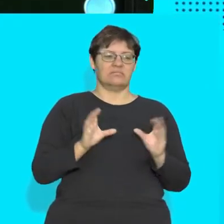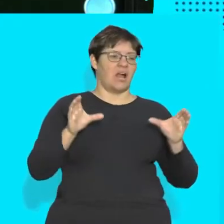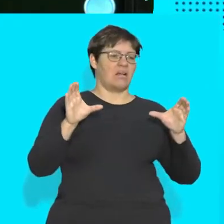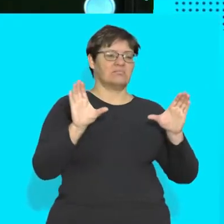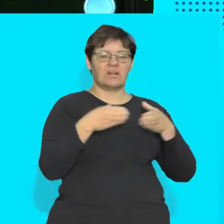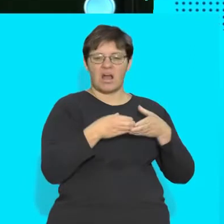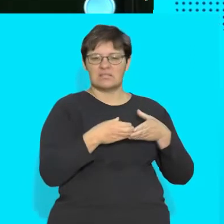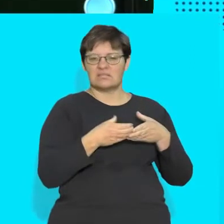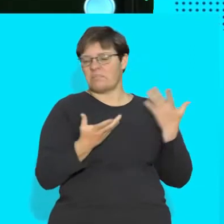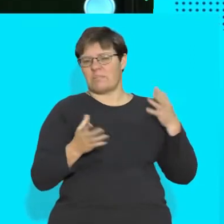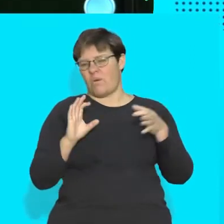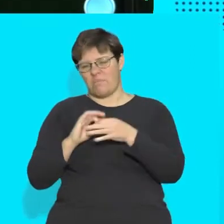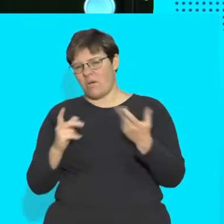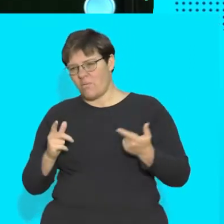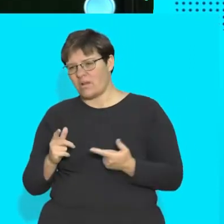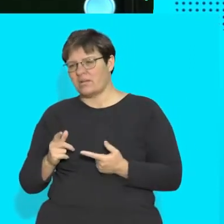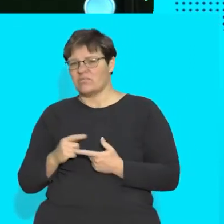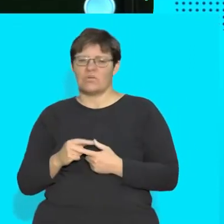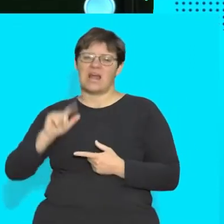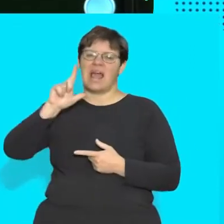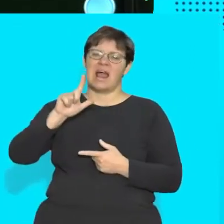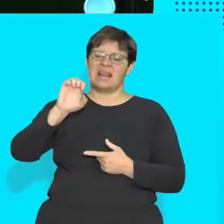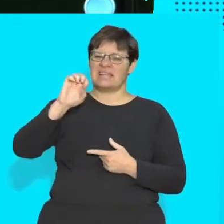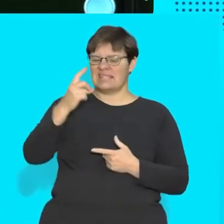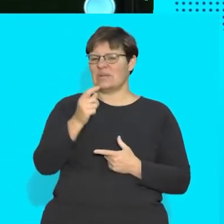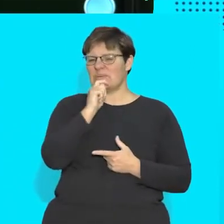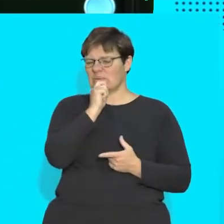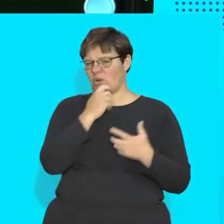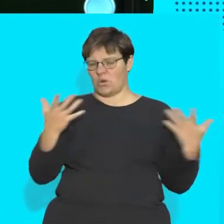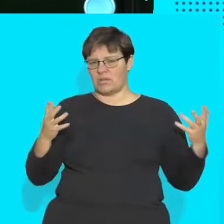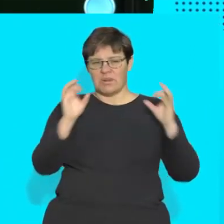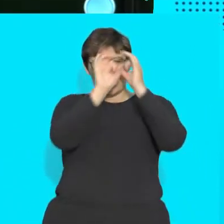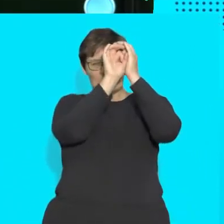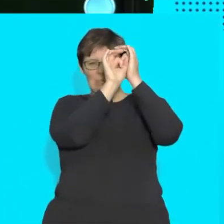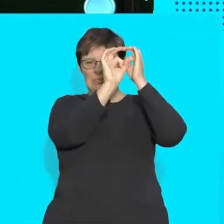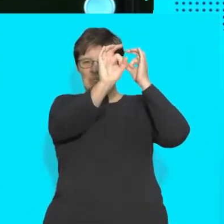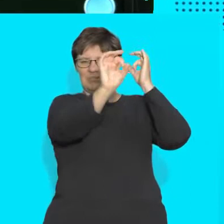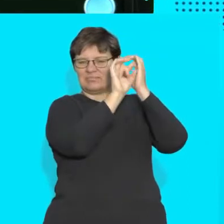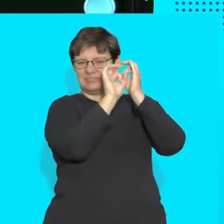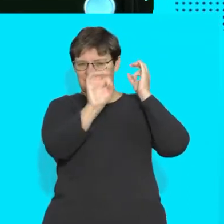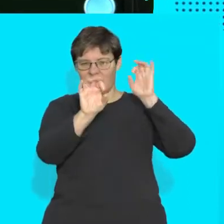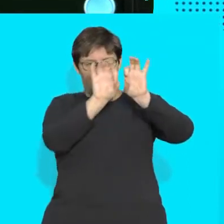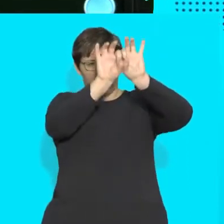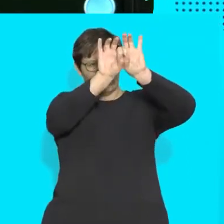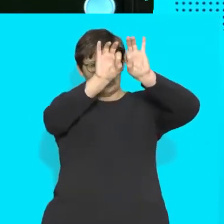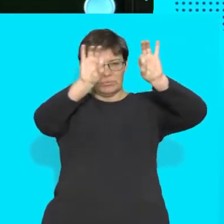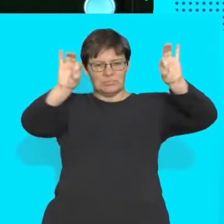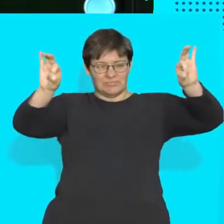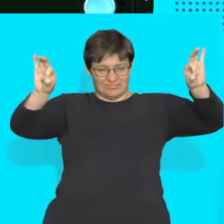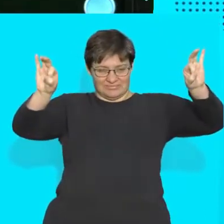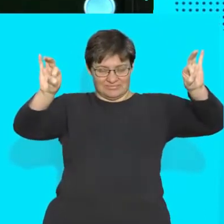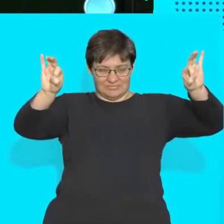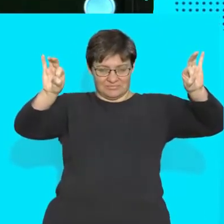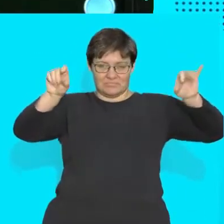in your classroom, probably not at home because we use a lot of LEDs now, but those lights that have got